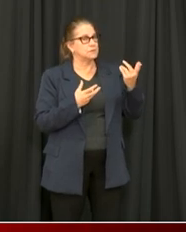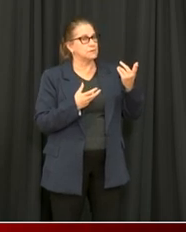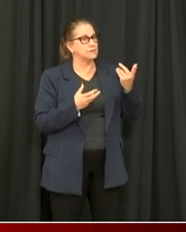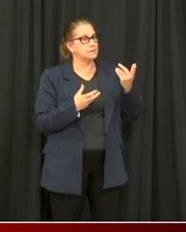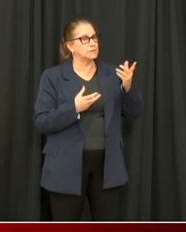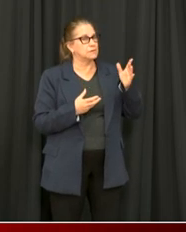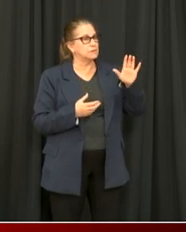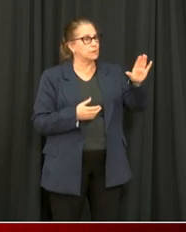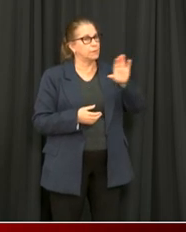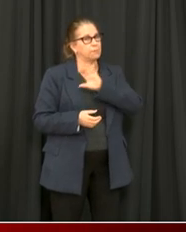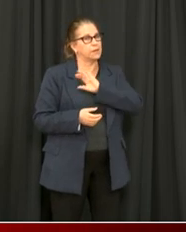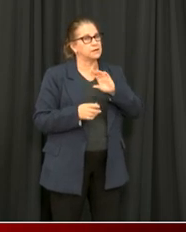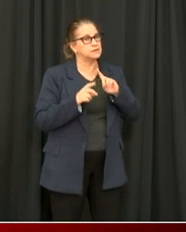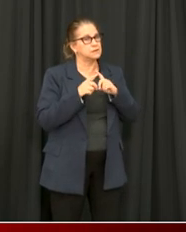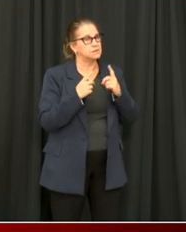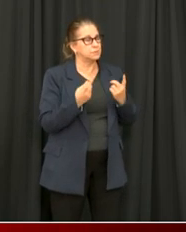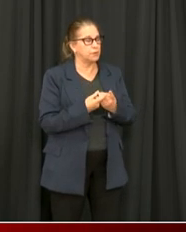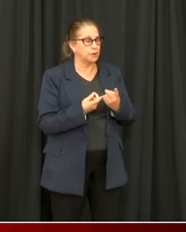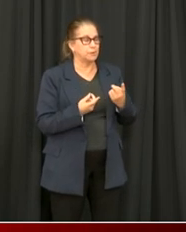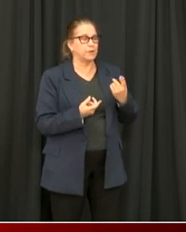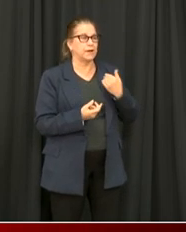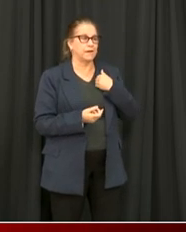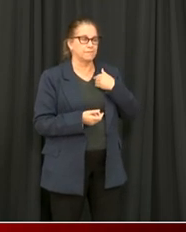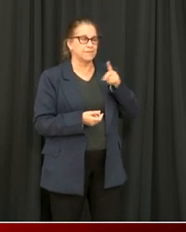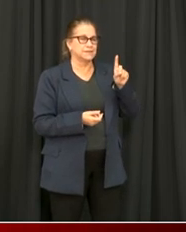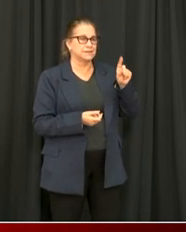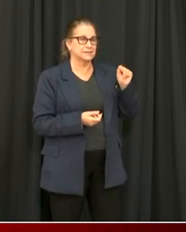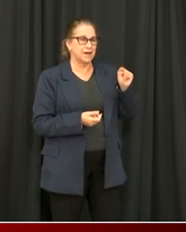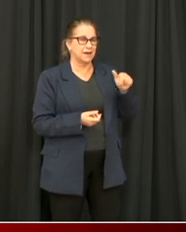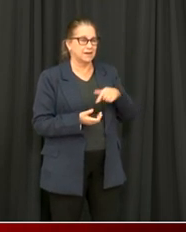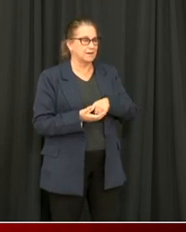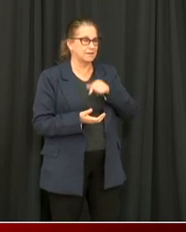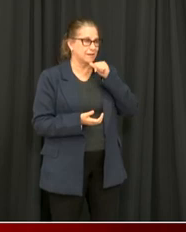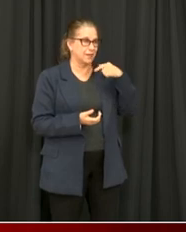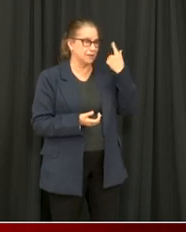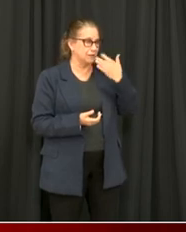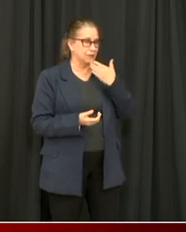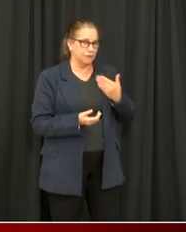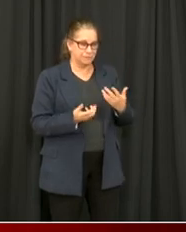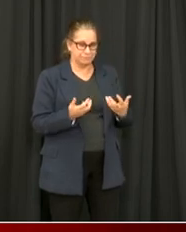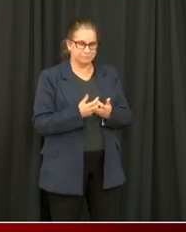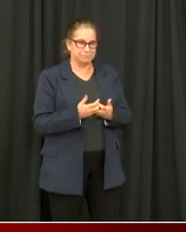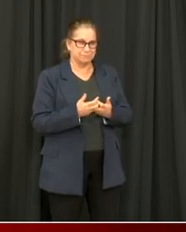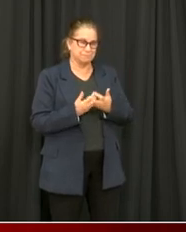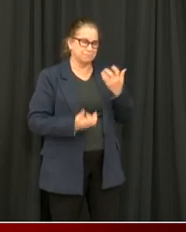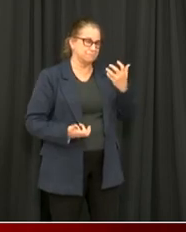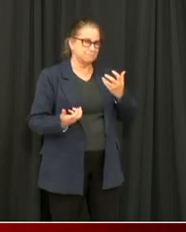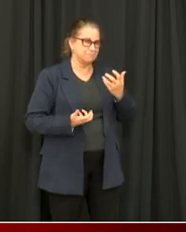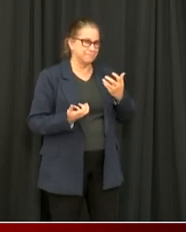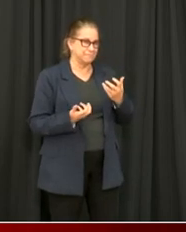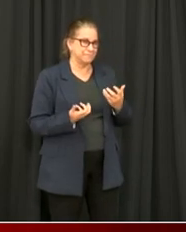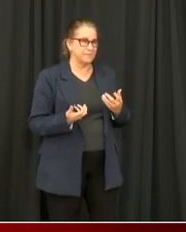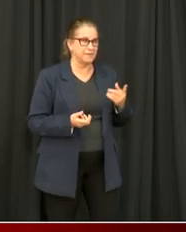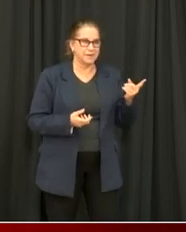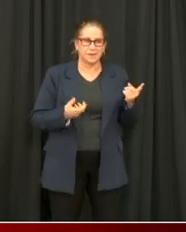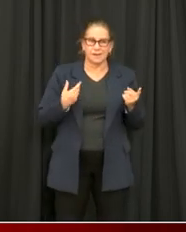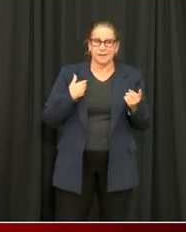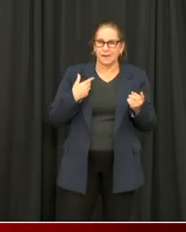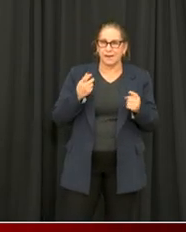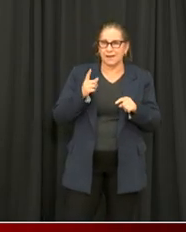this data which does not look good? I haven't read that report, Mark. I can't comment on it. I